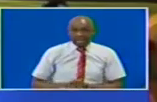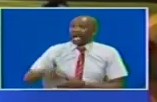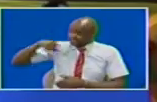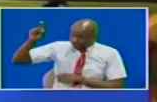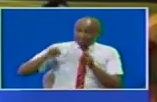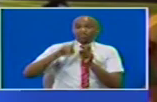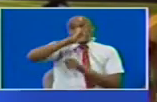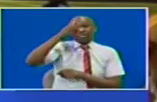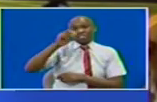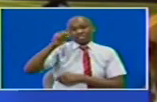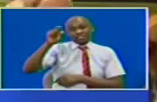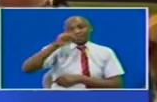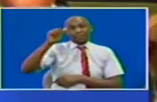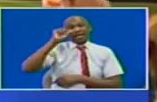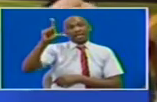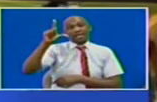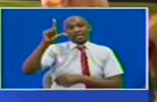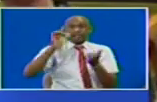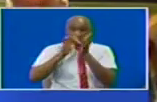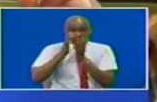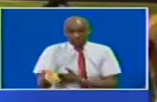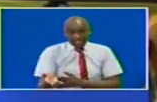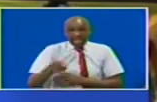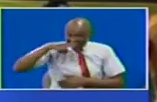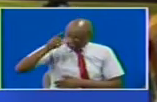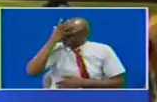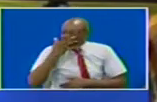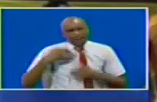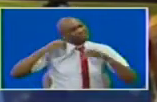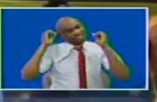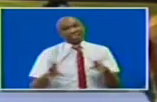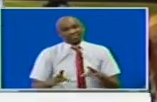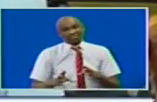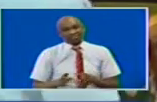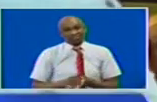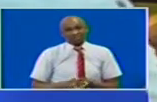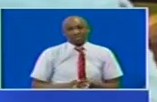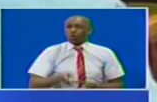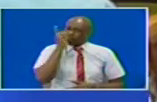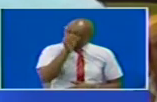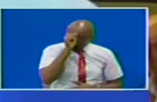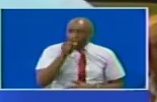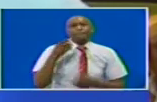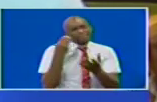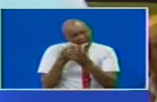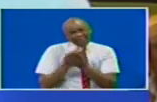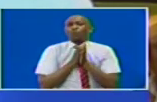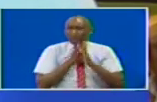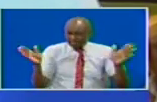in the Bible. She's impudent and shameless. Wewe, umebeba pesa ya